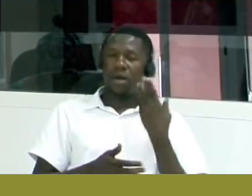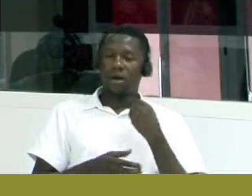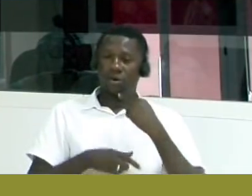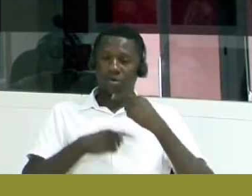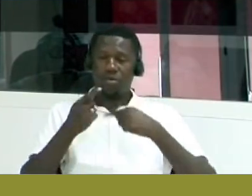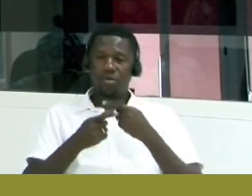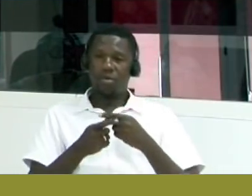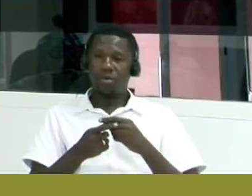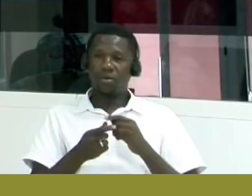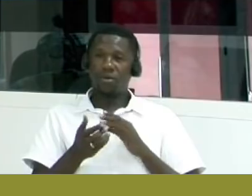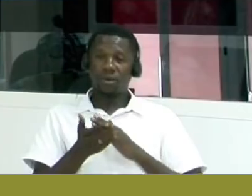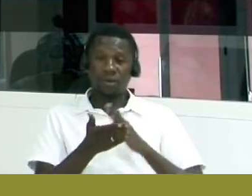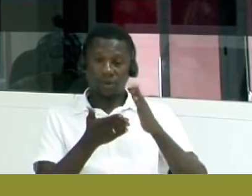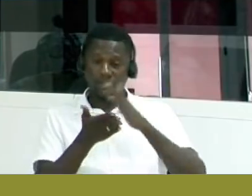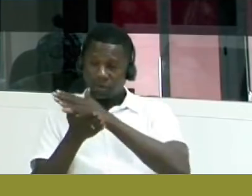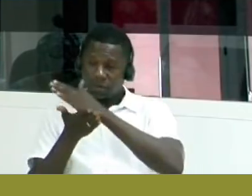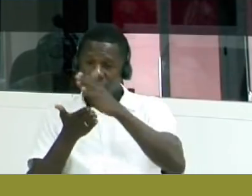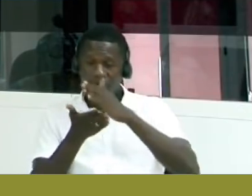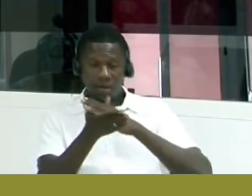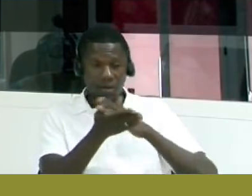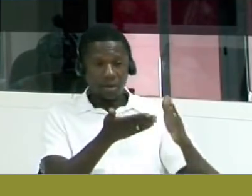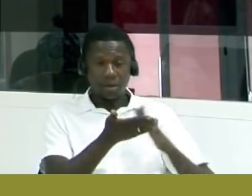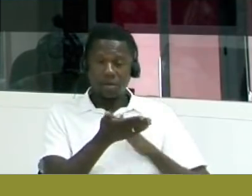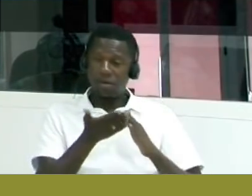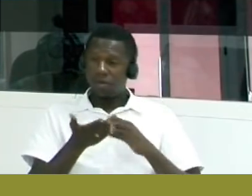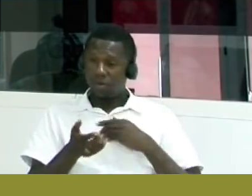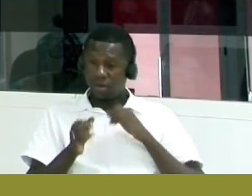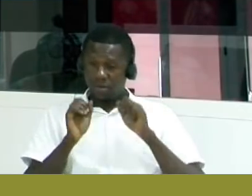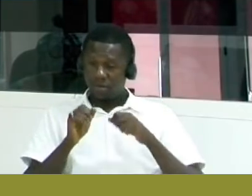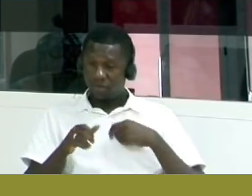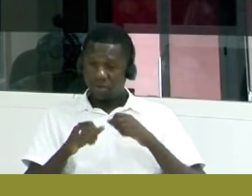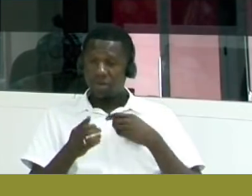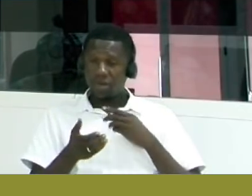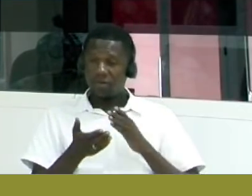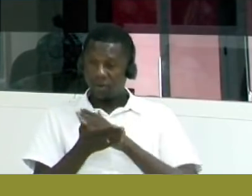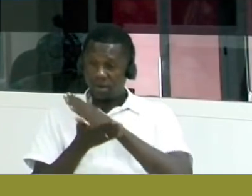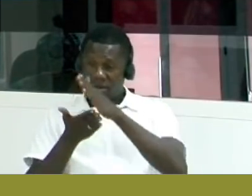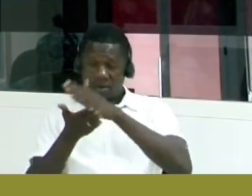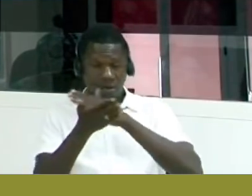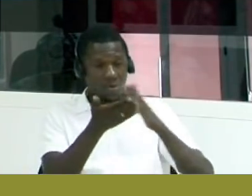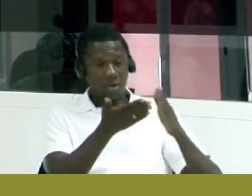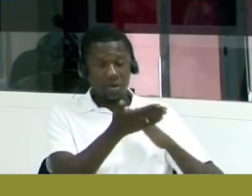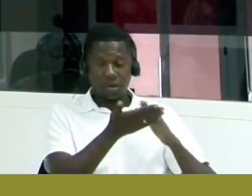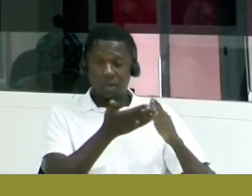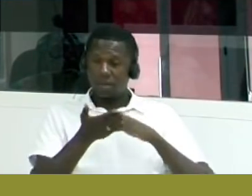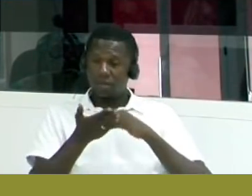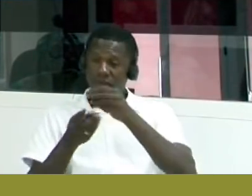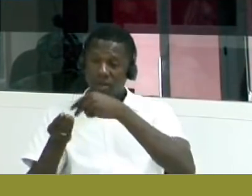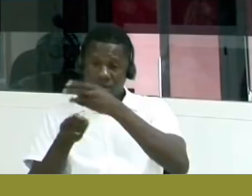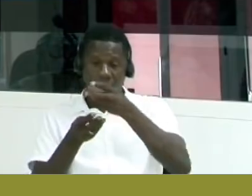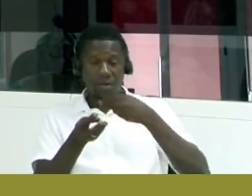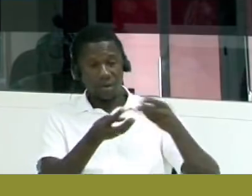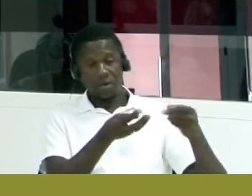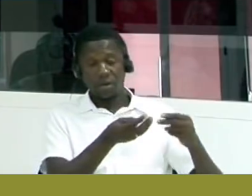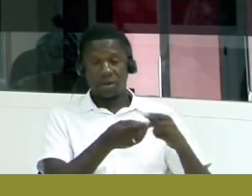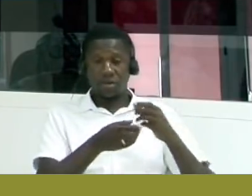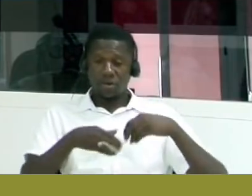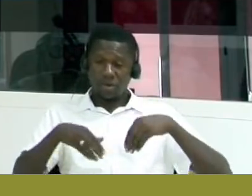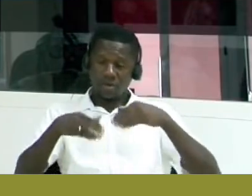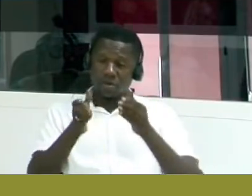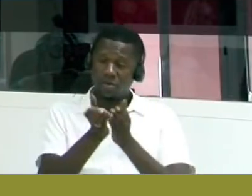necessary to have this properly disseminated to all the units relevant? That again would have been the responsibility of